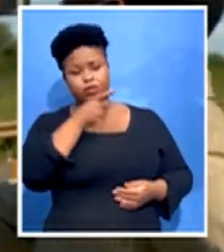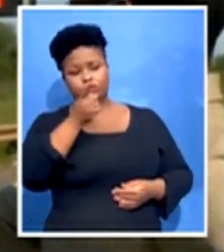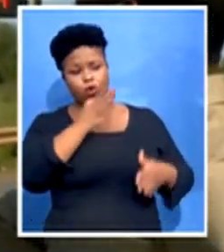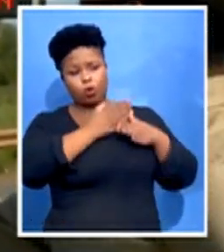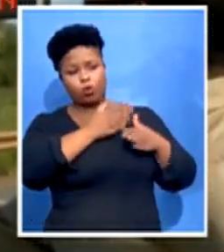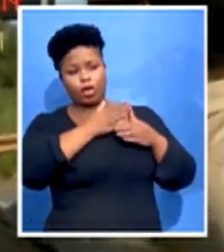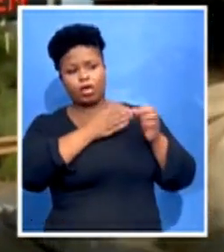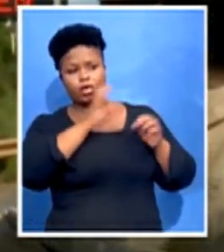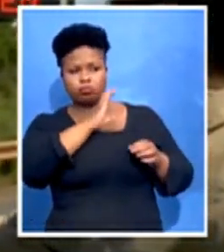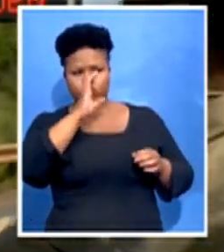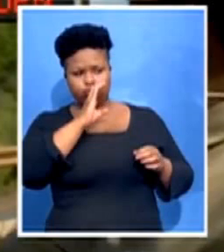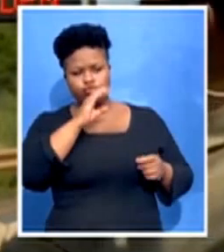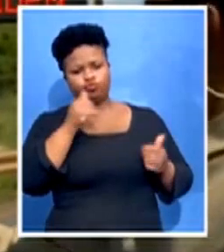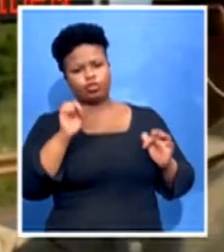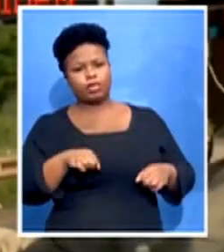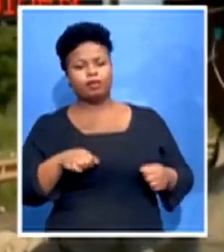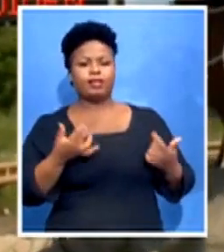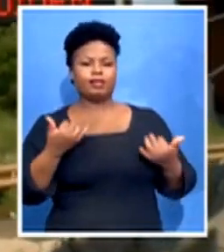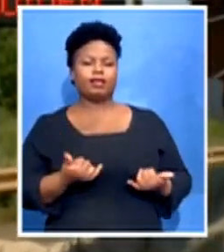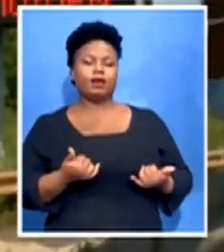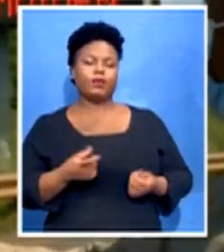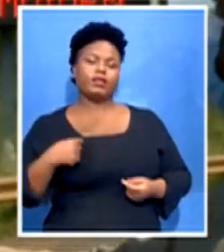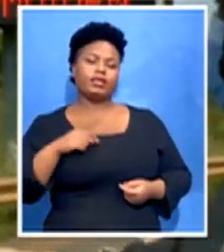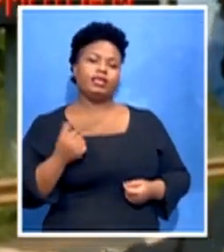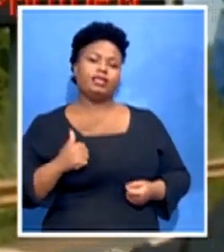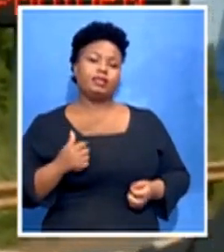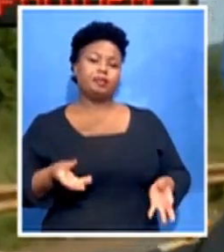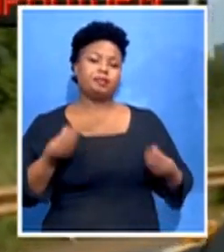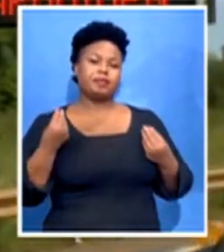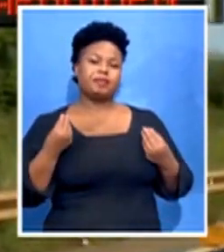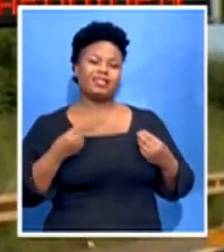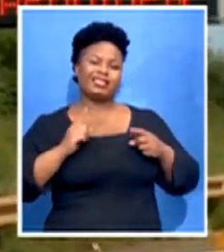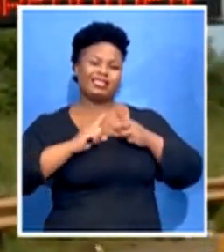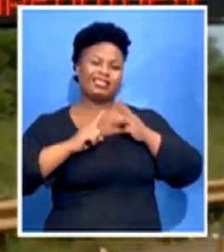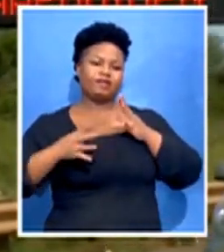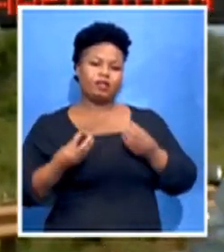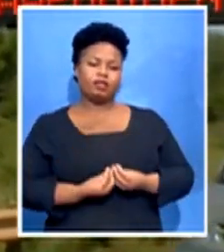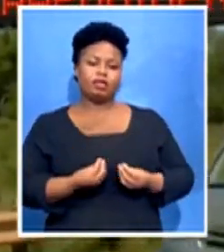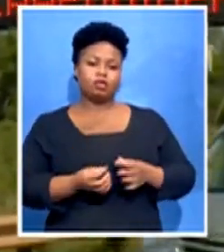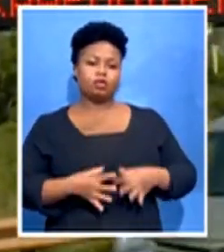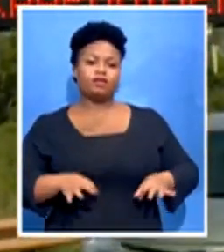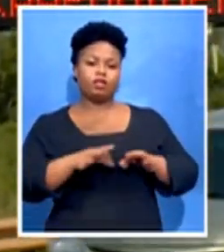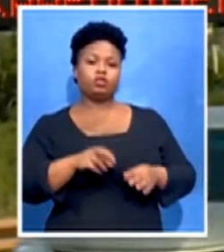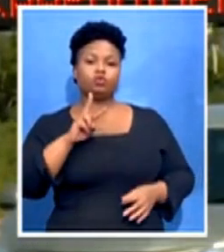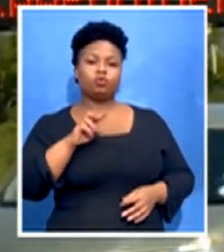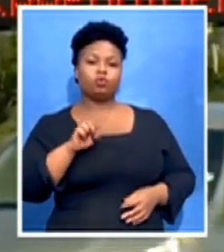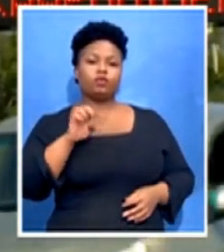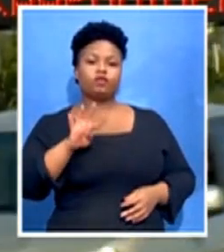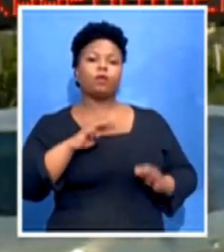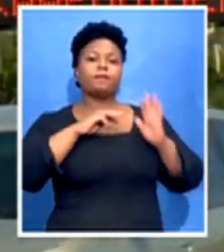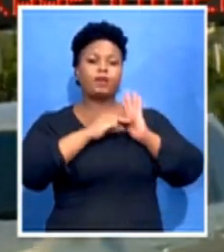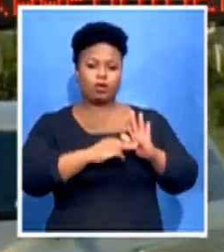managed to seize various goods to the value of 2.4 million. I can say there were a lot of Nike